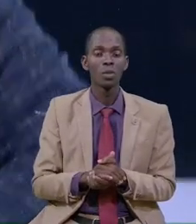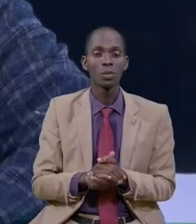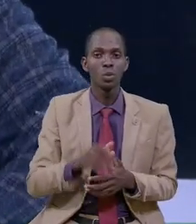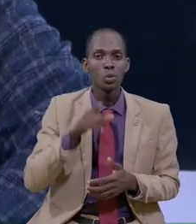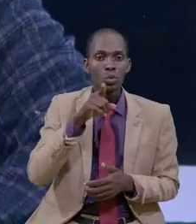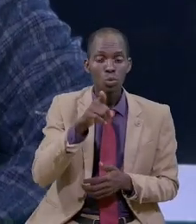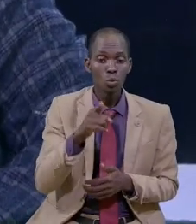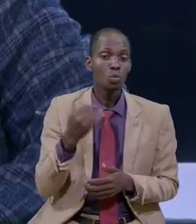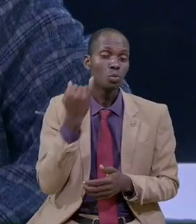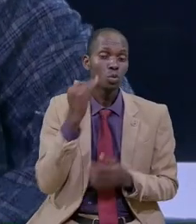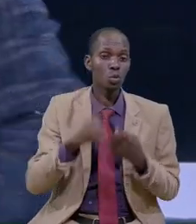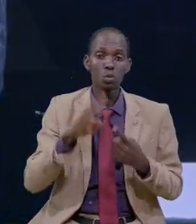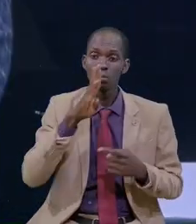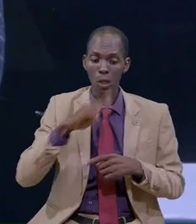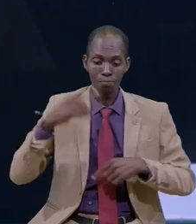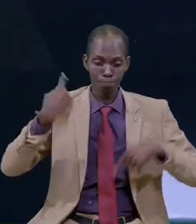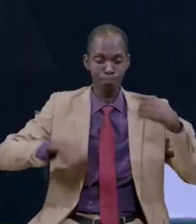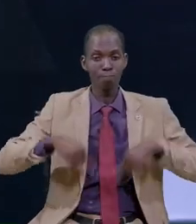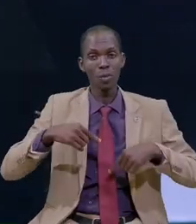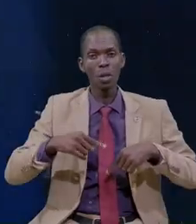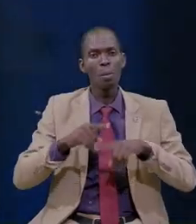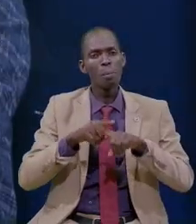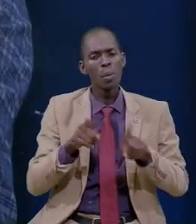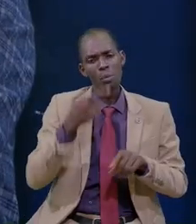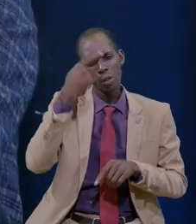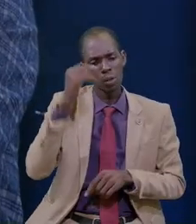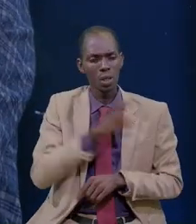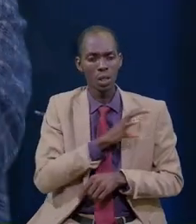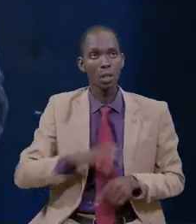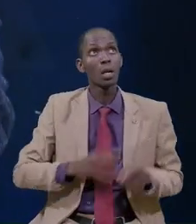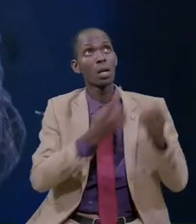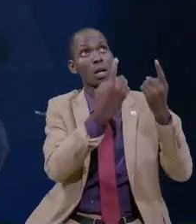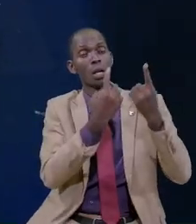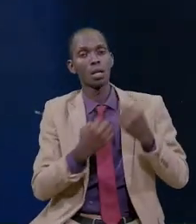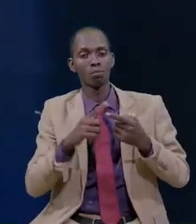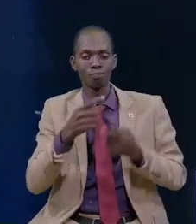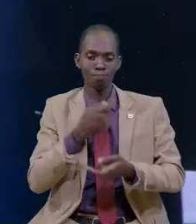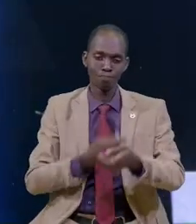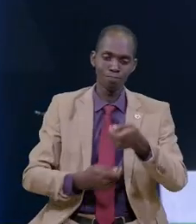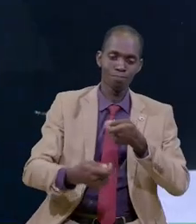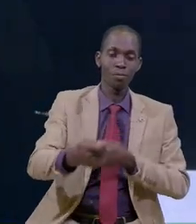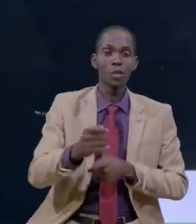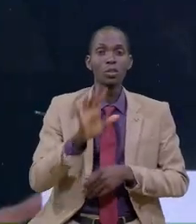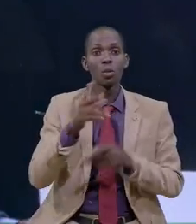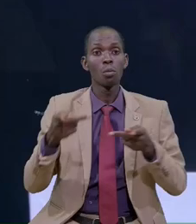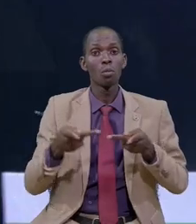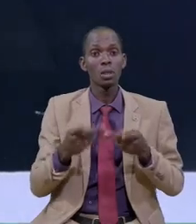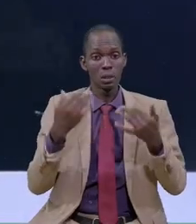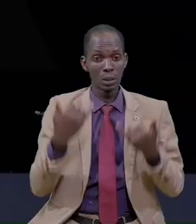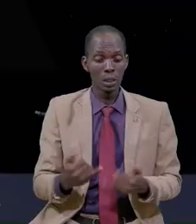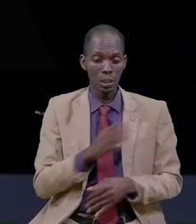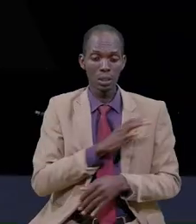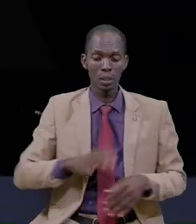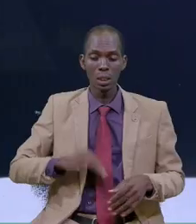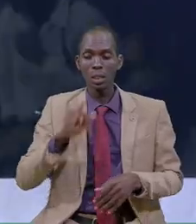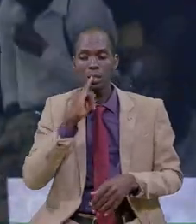been smitten. Tu devais être frappé. But because Christ came to take your place, now he is smitten so